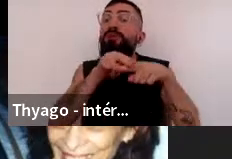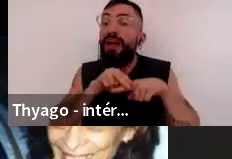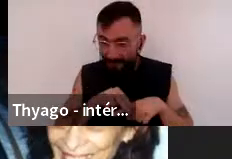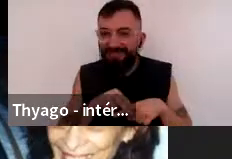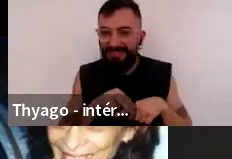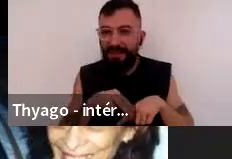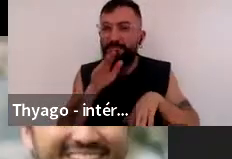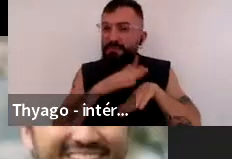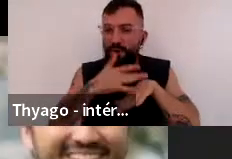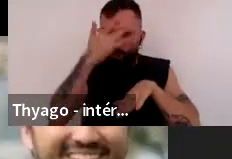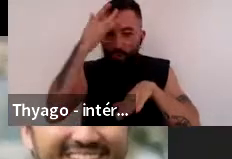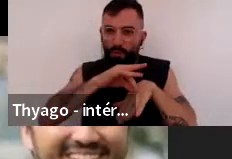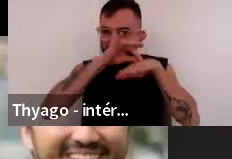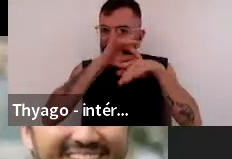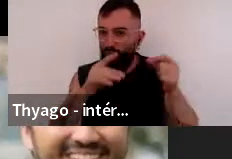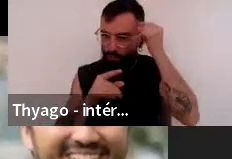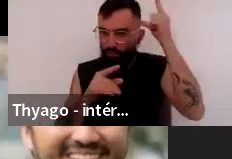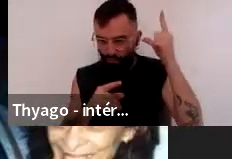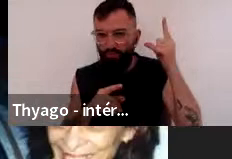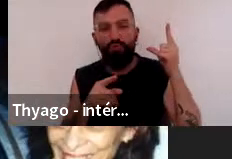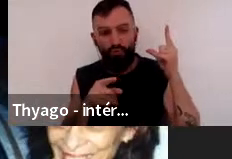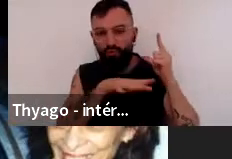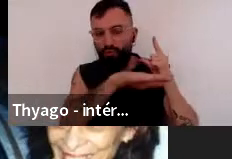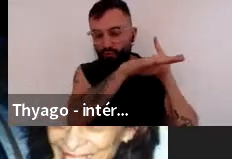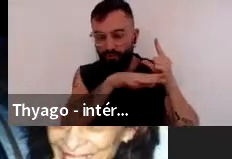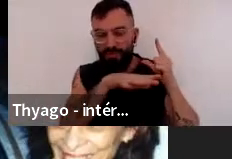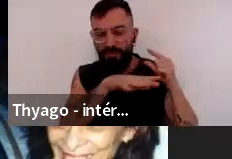anthropocultural nature,